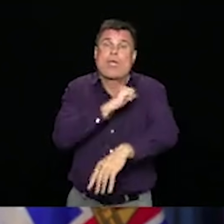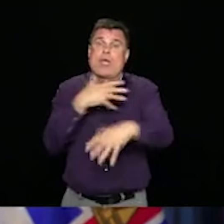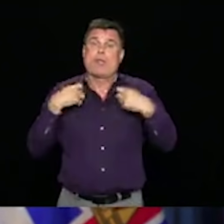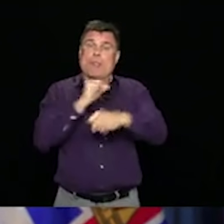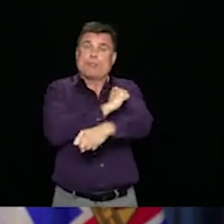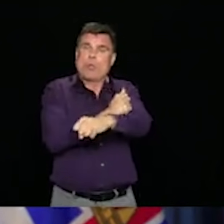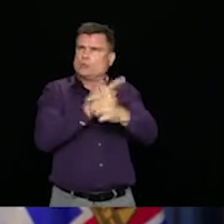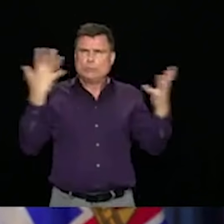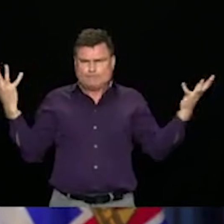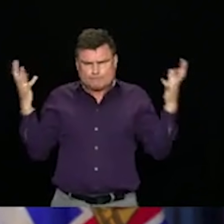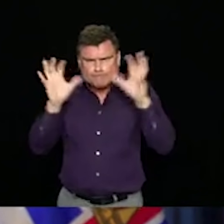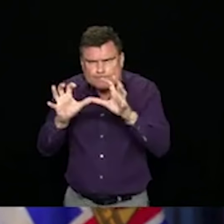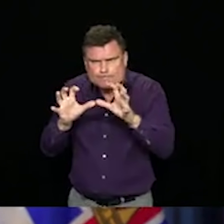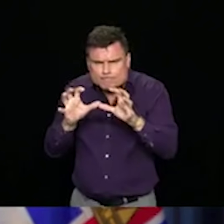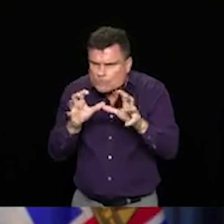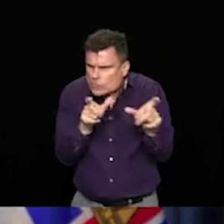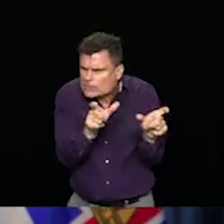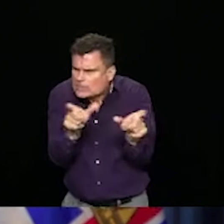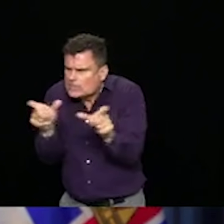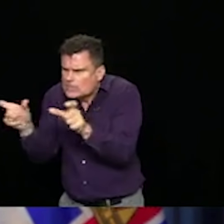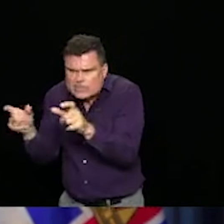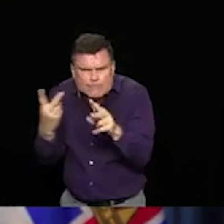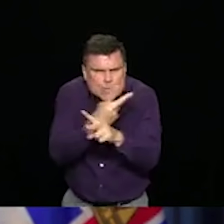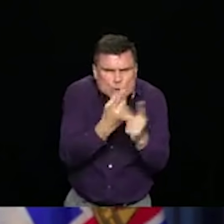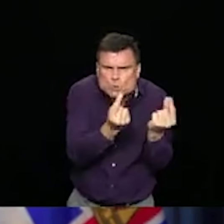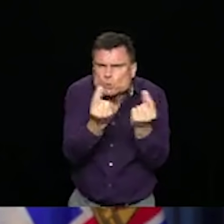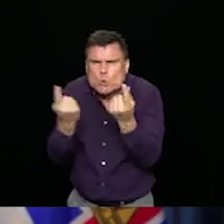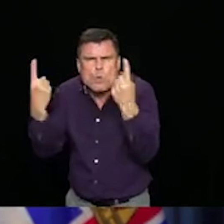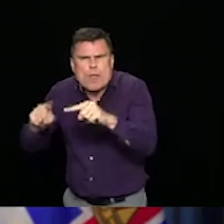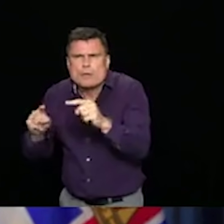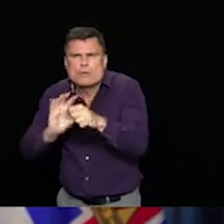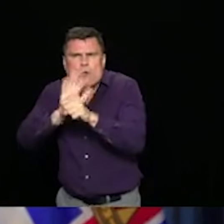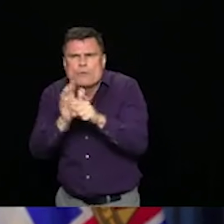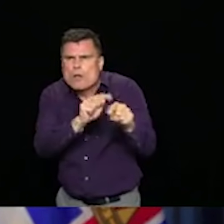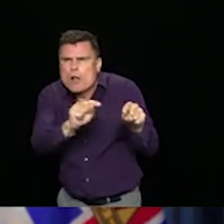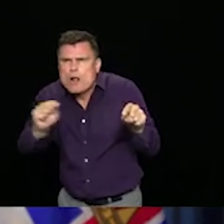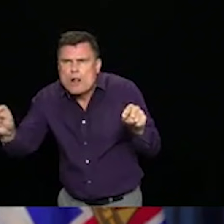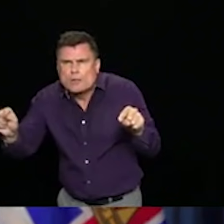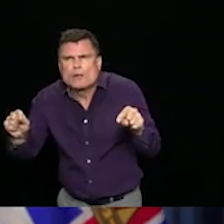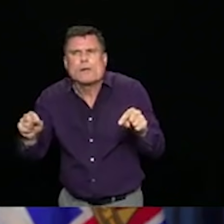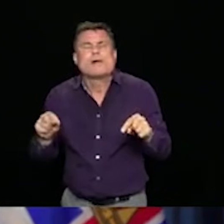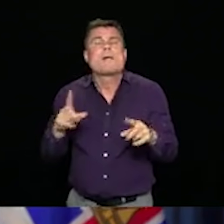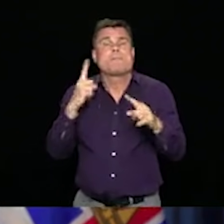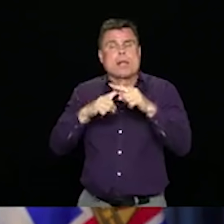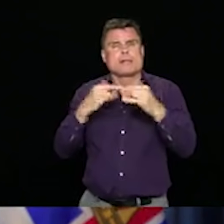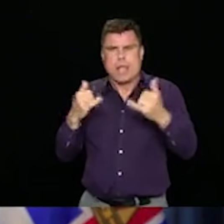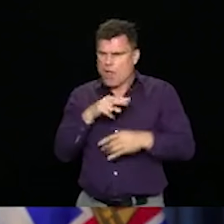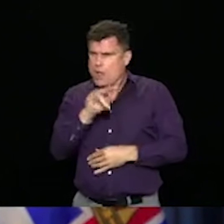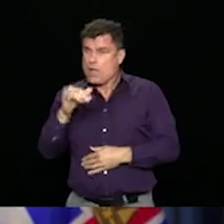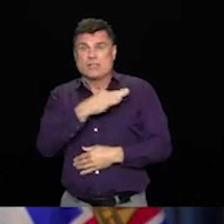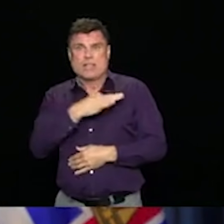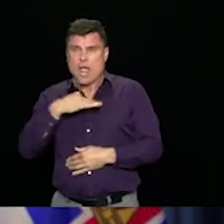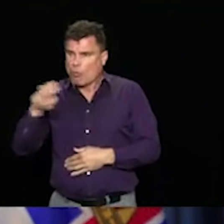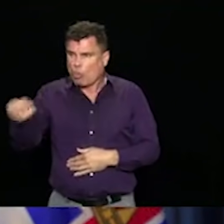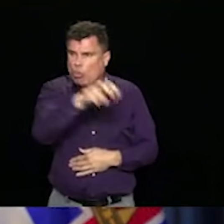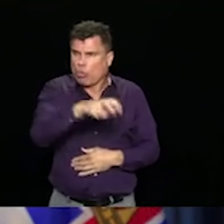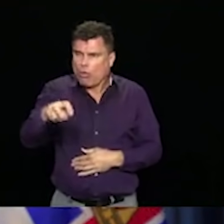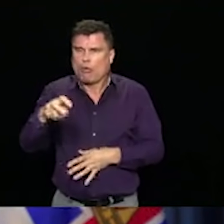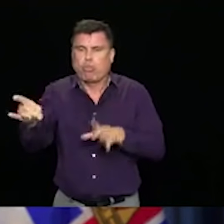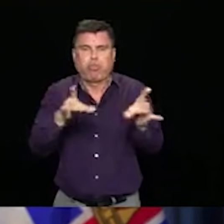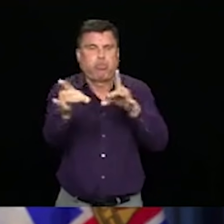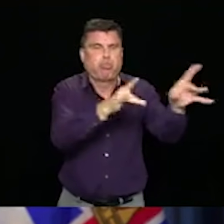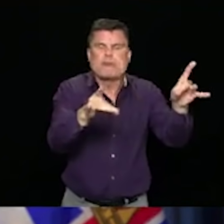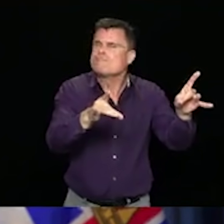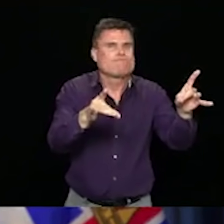The single site initiative, which I think is significant and transformative to the quality of care. The support that we've given to the